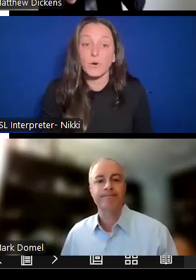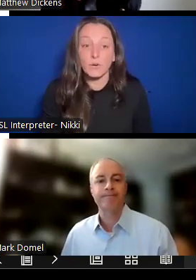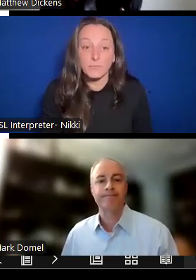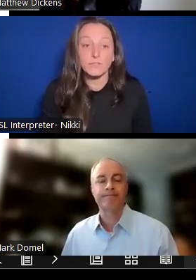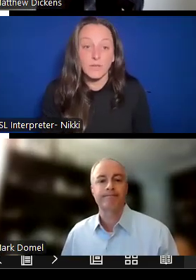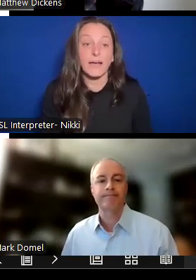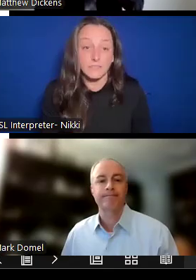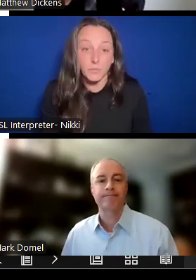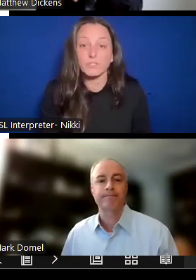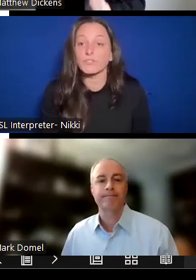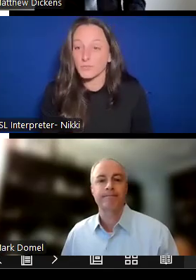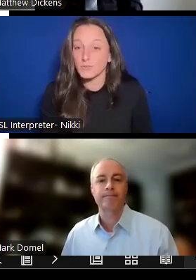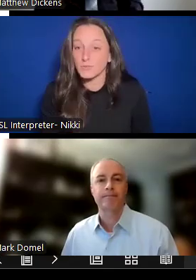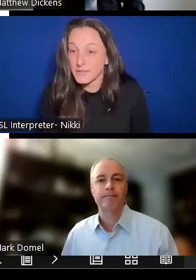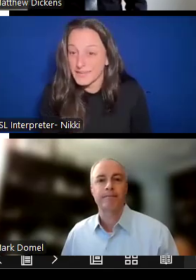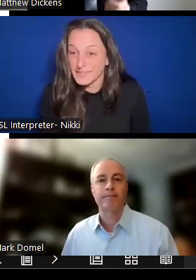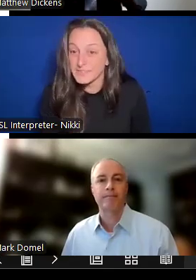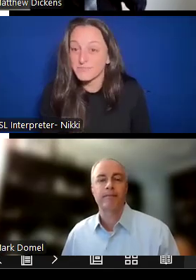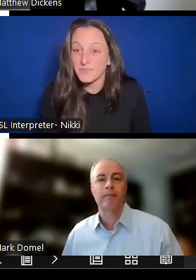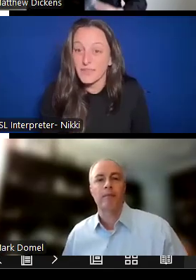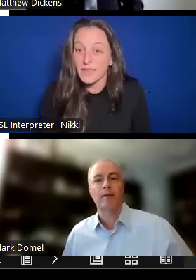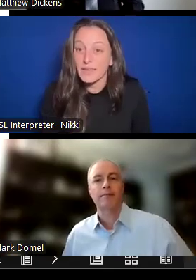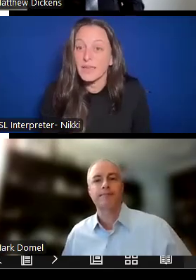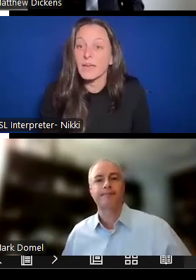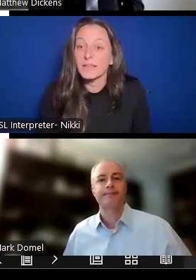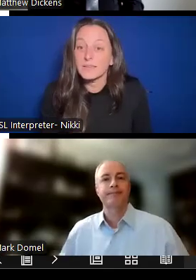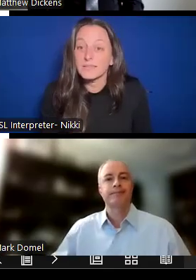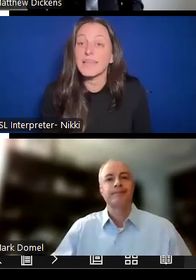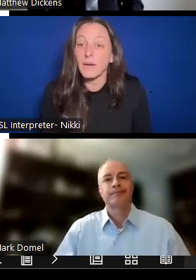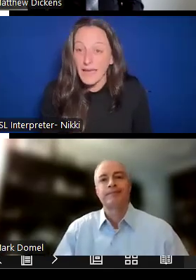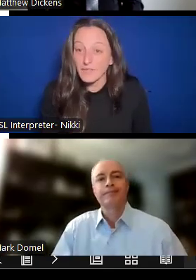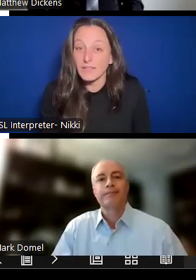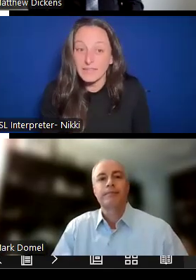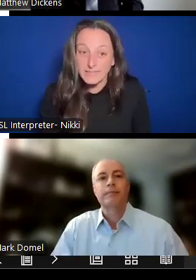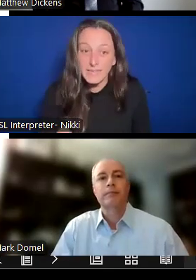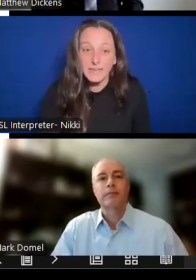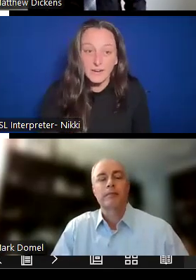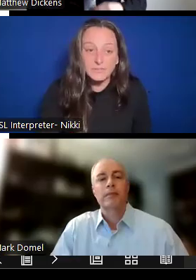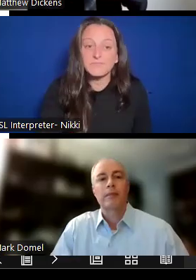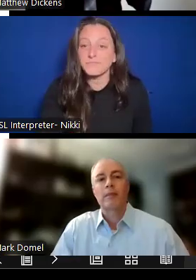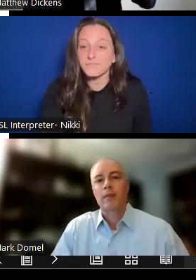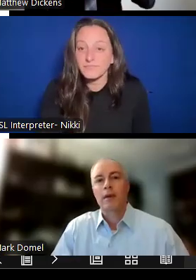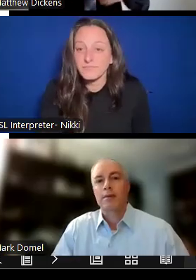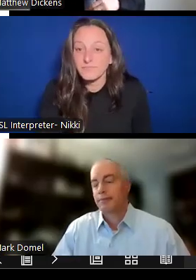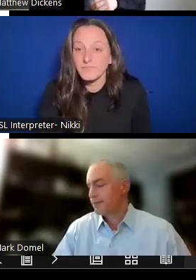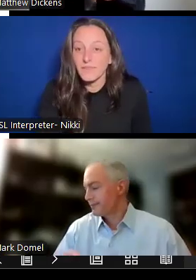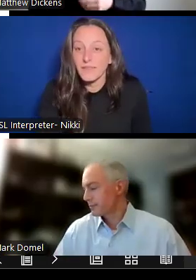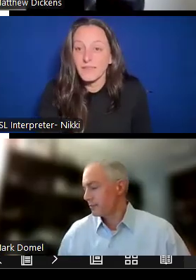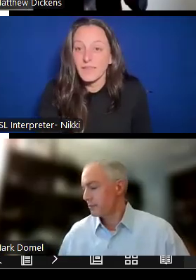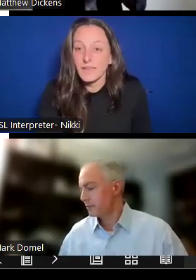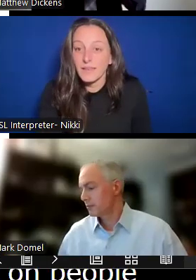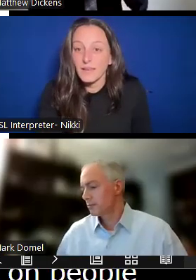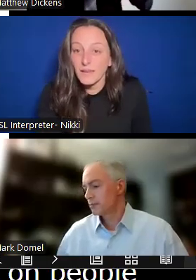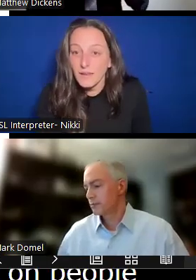Accounts programs as it supports students with disabilities. Today we have Lindsay here.